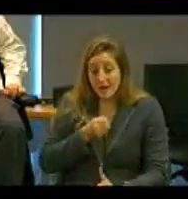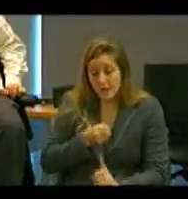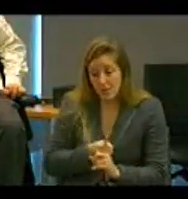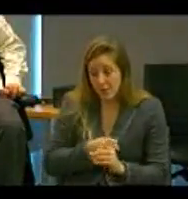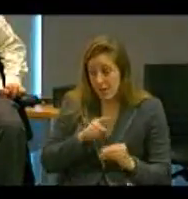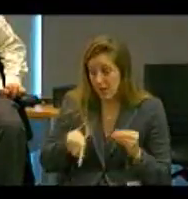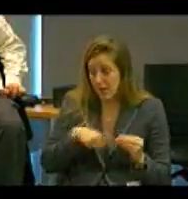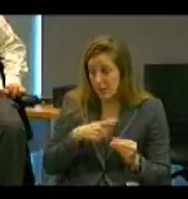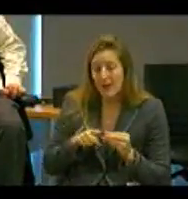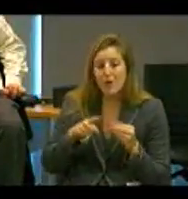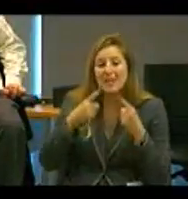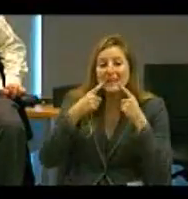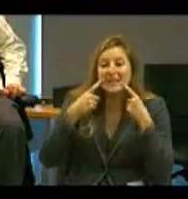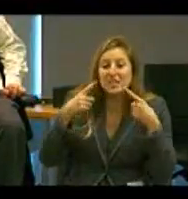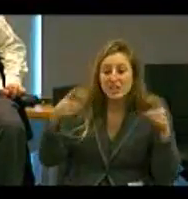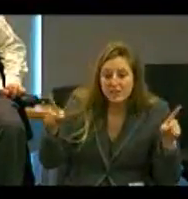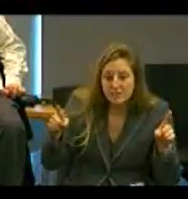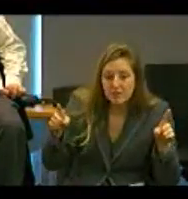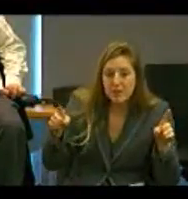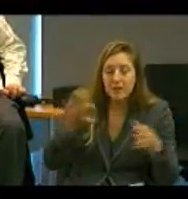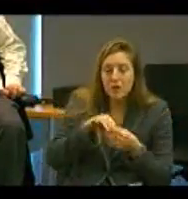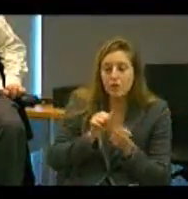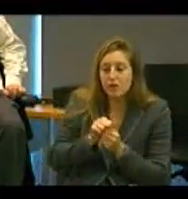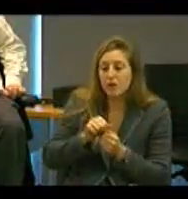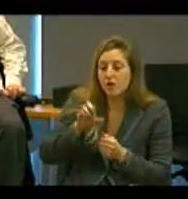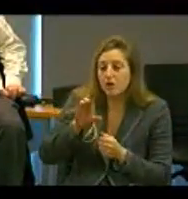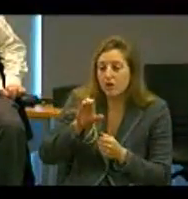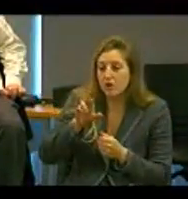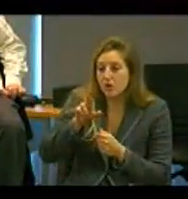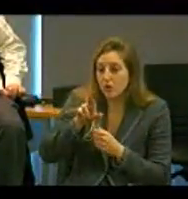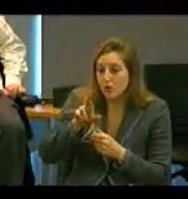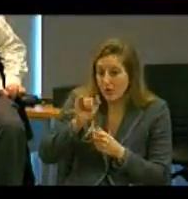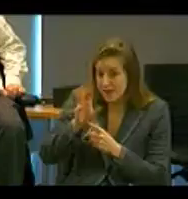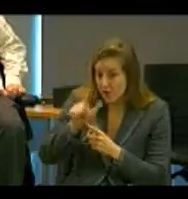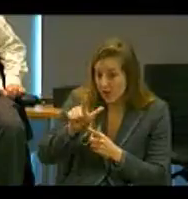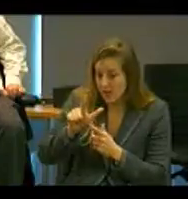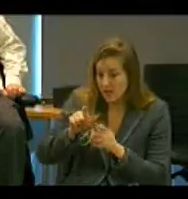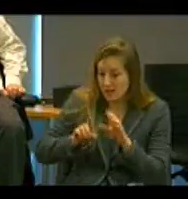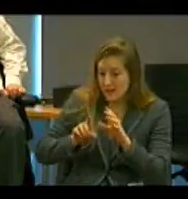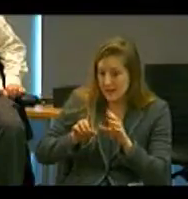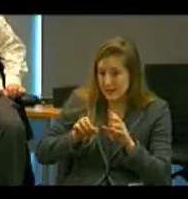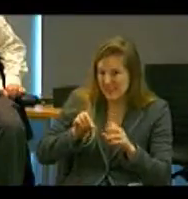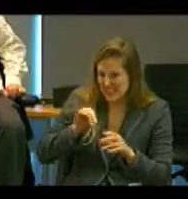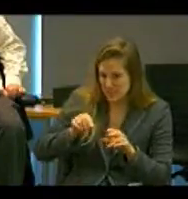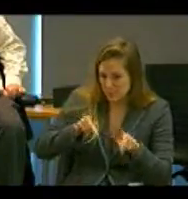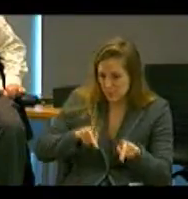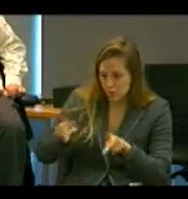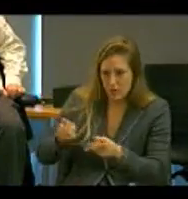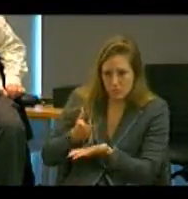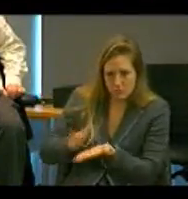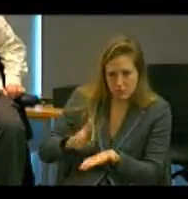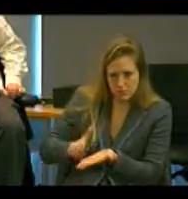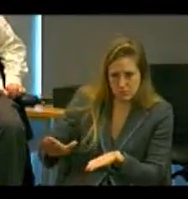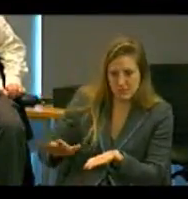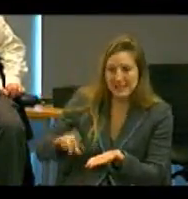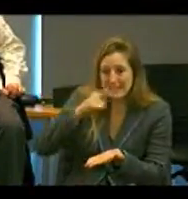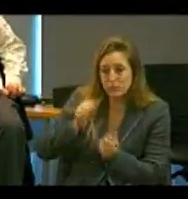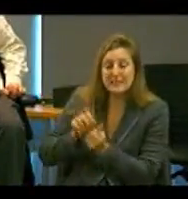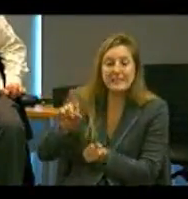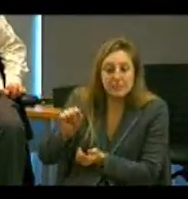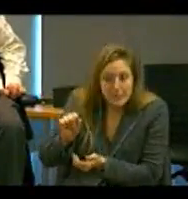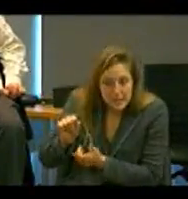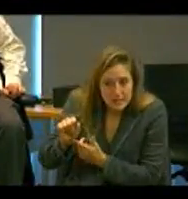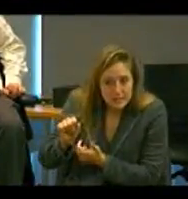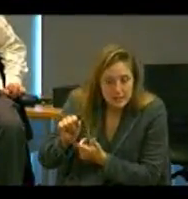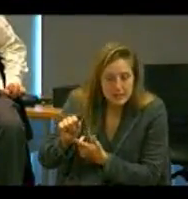of the racial disparities among kids with disabilities who are being excluded from the classroom. And we're not just talking about the discipline